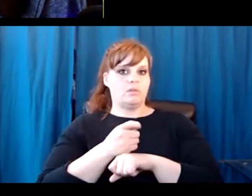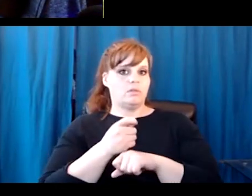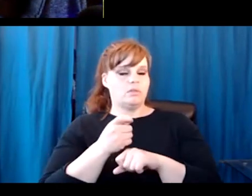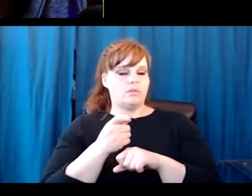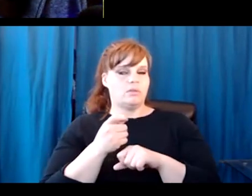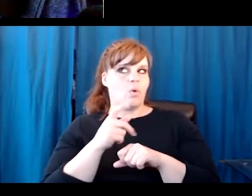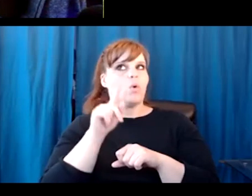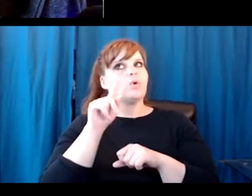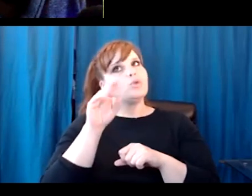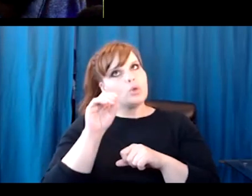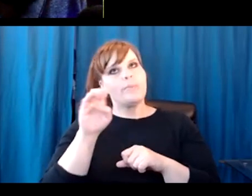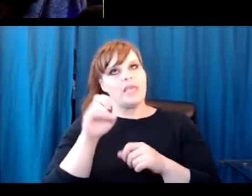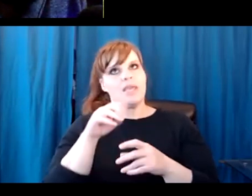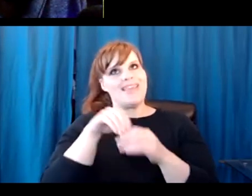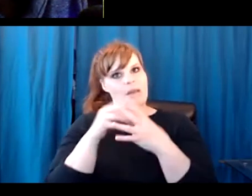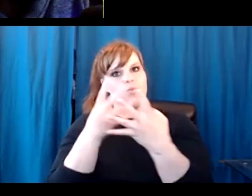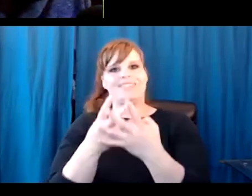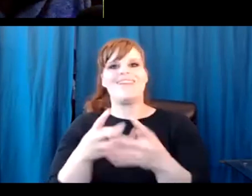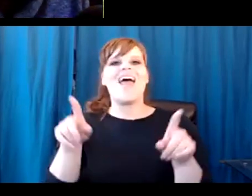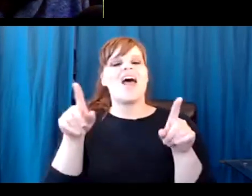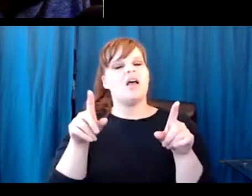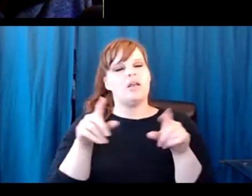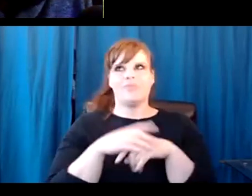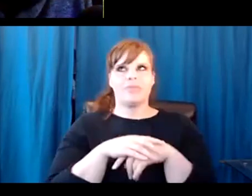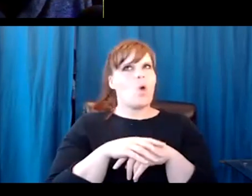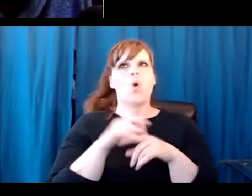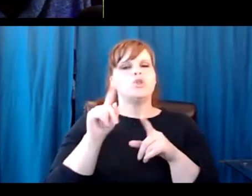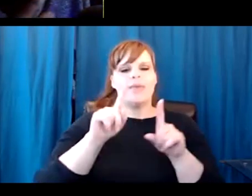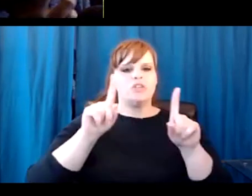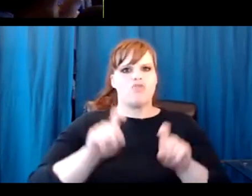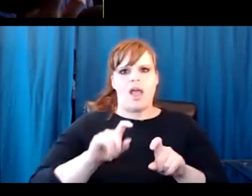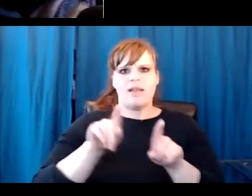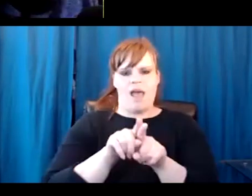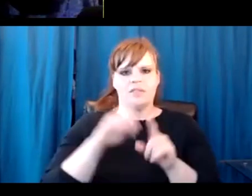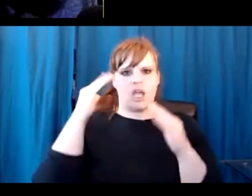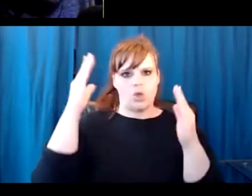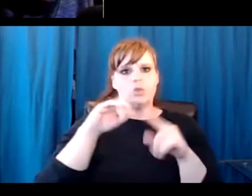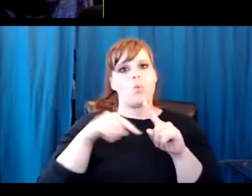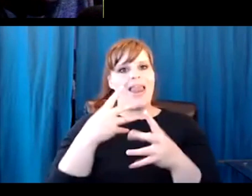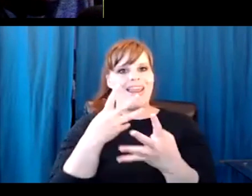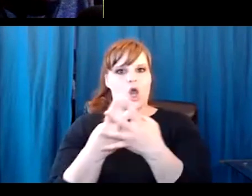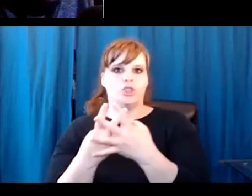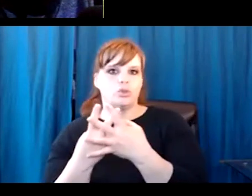or to be imprisoned as adults, or to be tried as adults when incarcerated. And